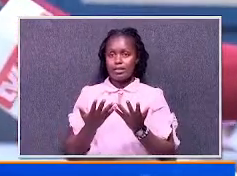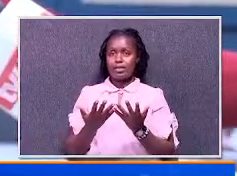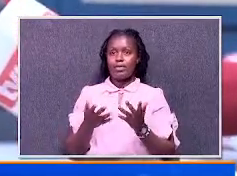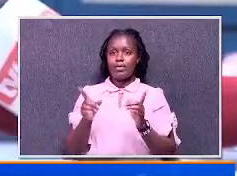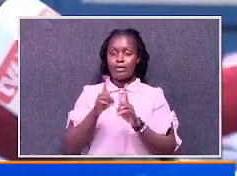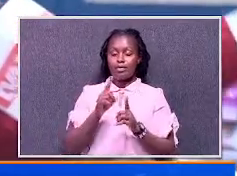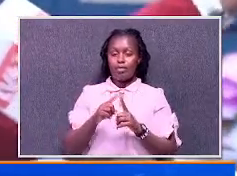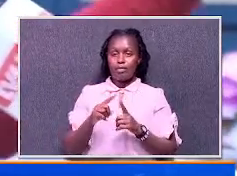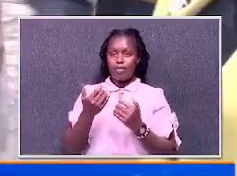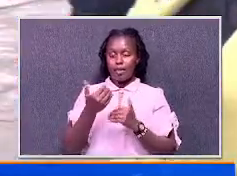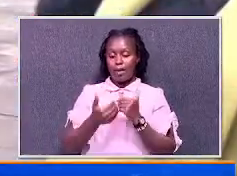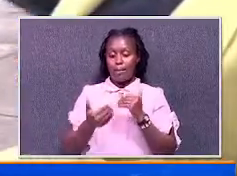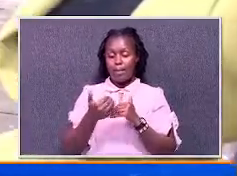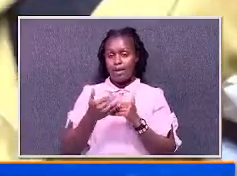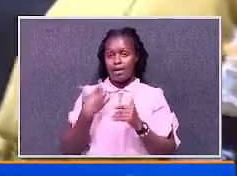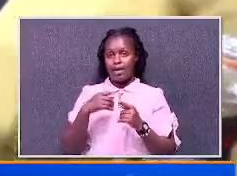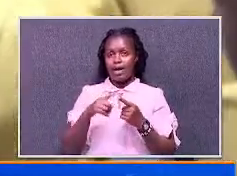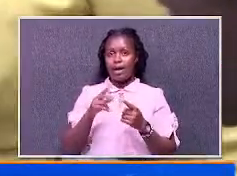mkate, sio?